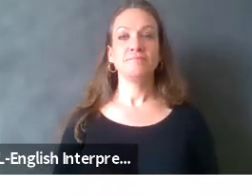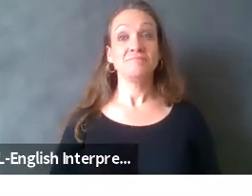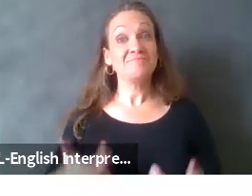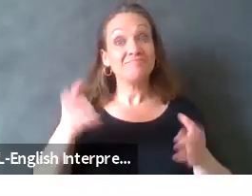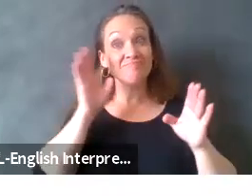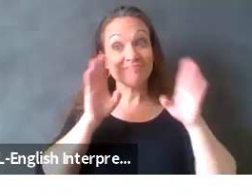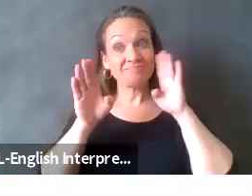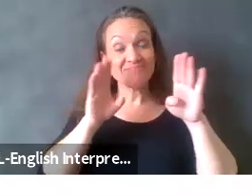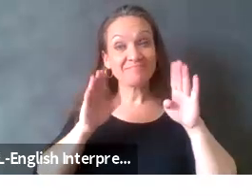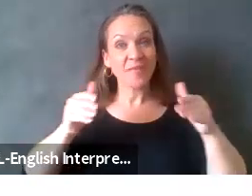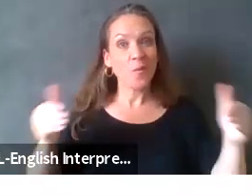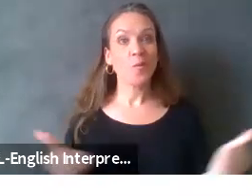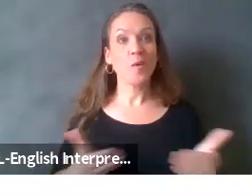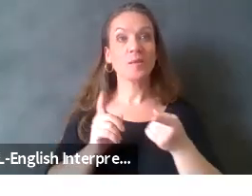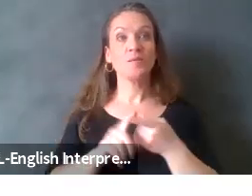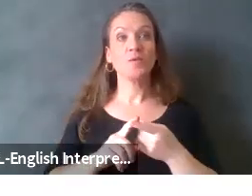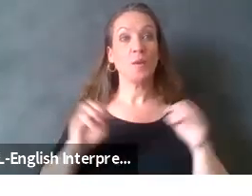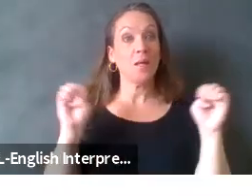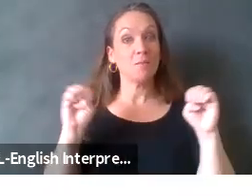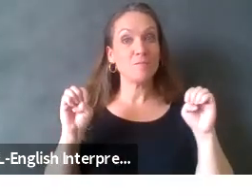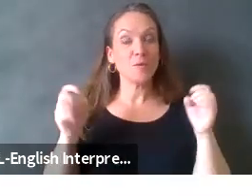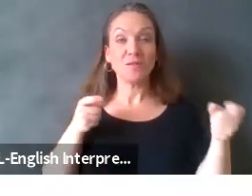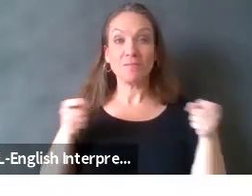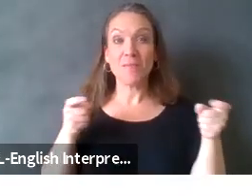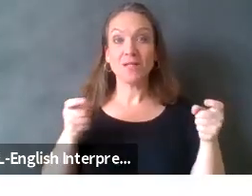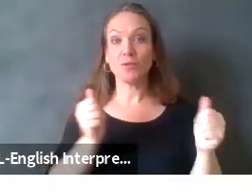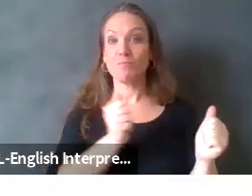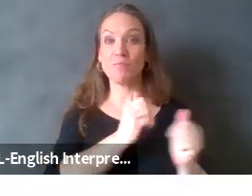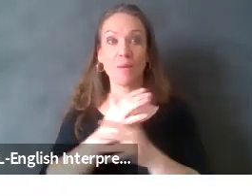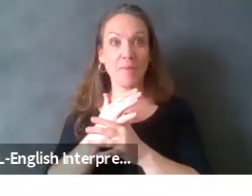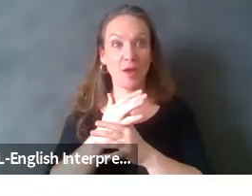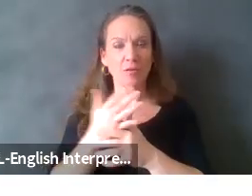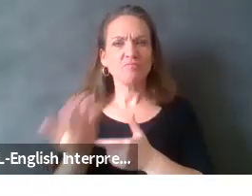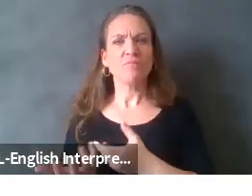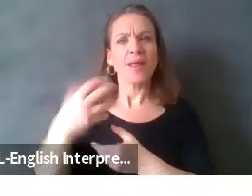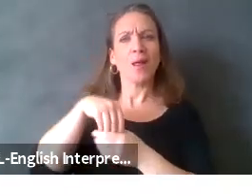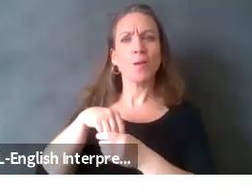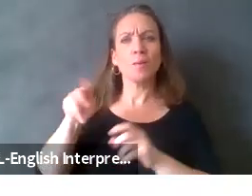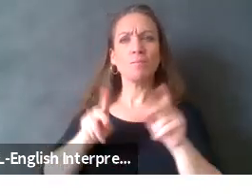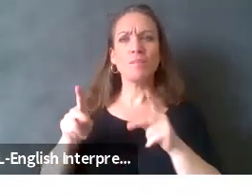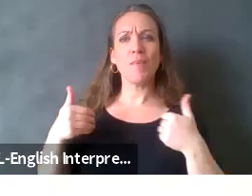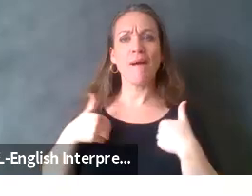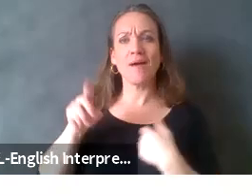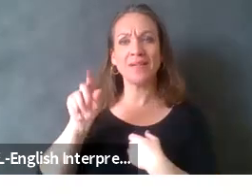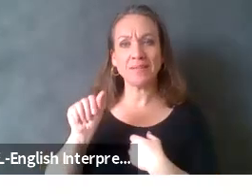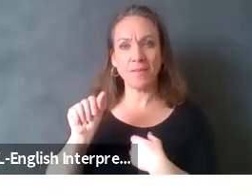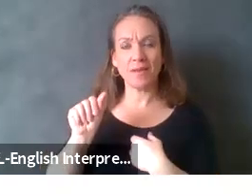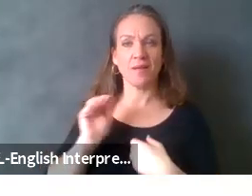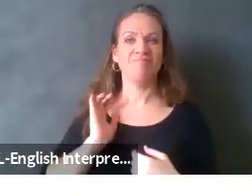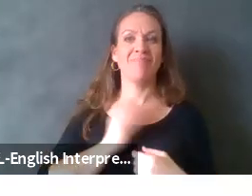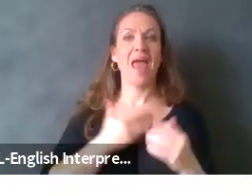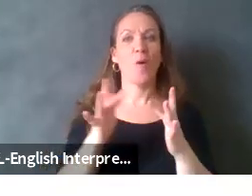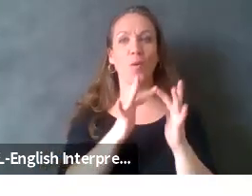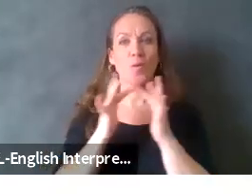Welcome to the Emergency Management and Preparedness Inclusion of Persons with Disabilities webinar series. I'm